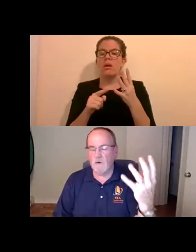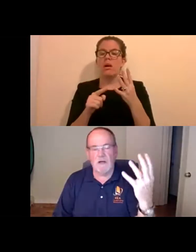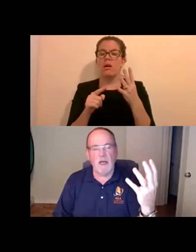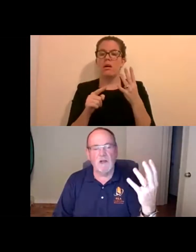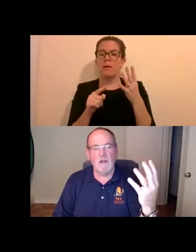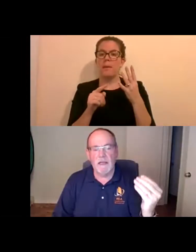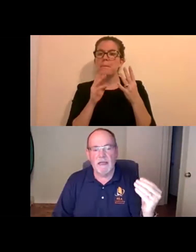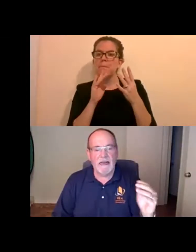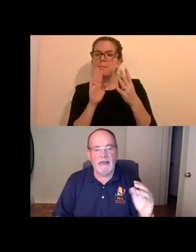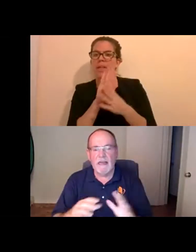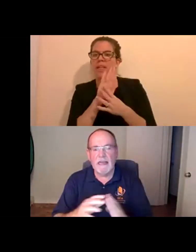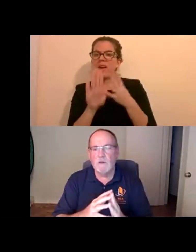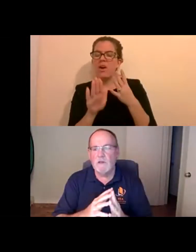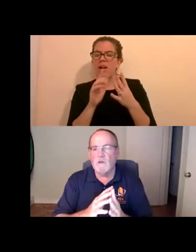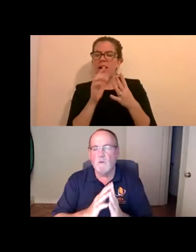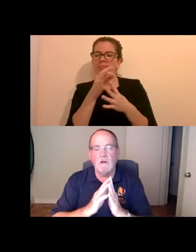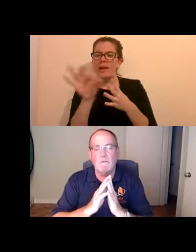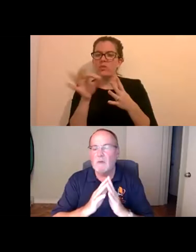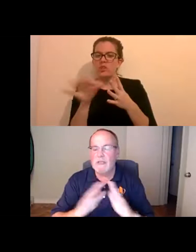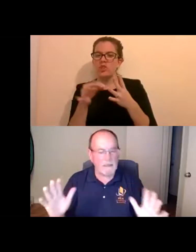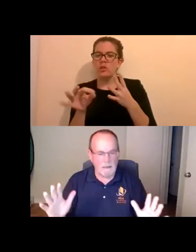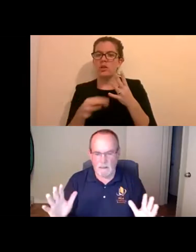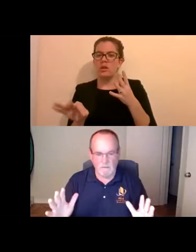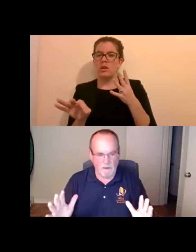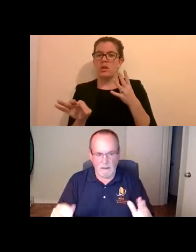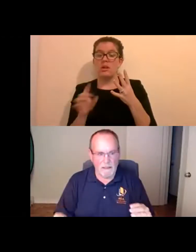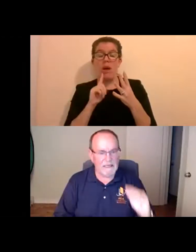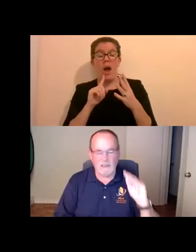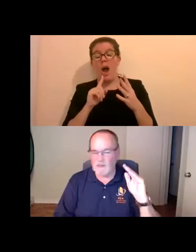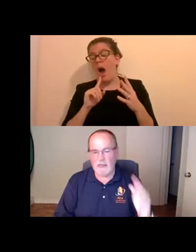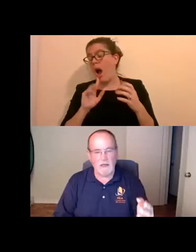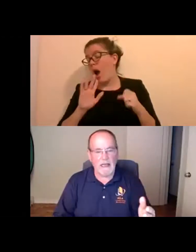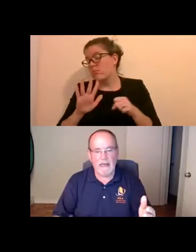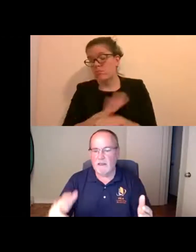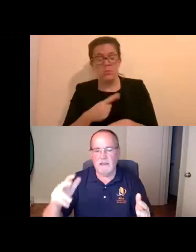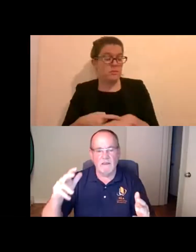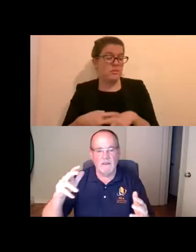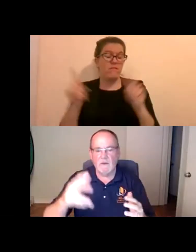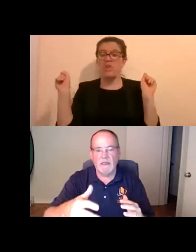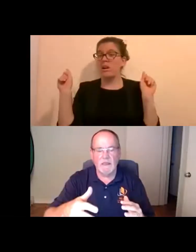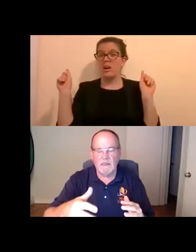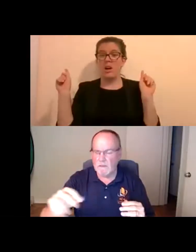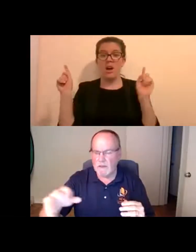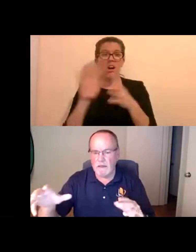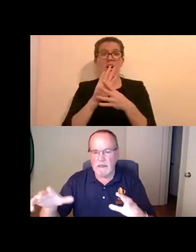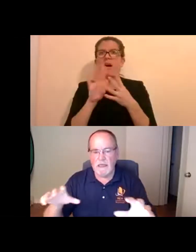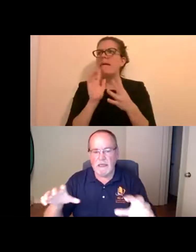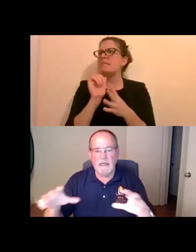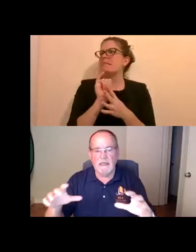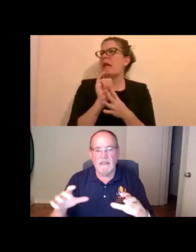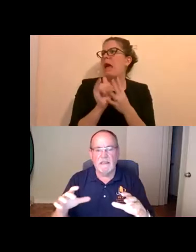an introduction. And the languages were completely different. They didn't sound alike. There didn't seem to be any